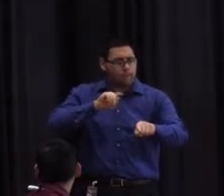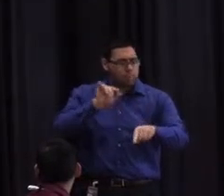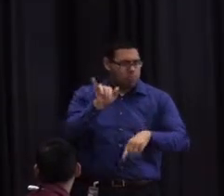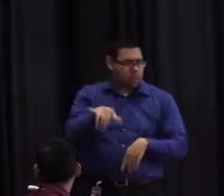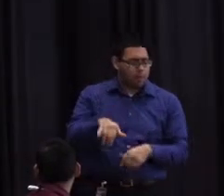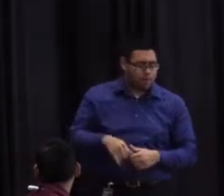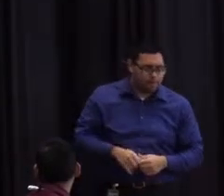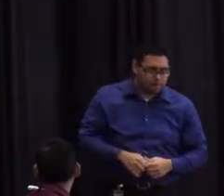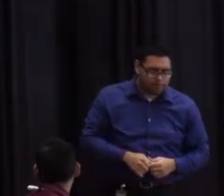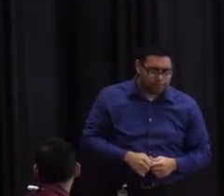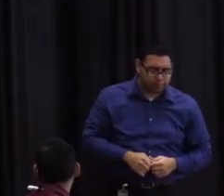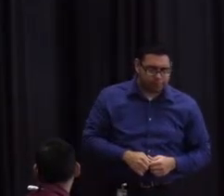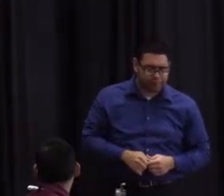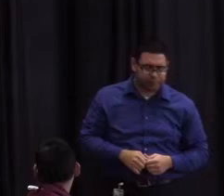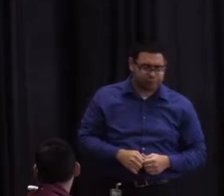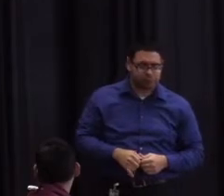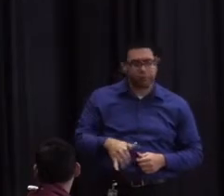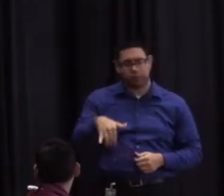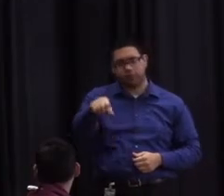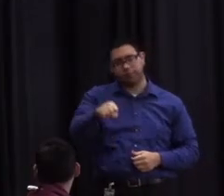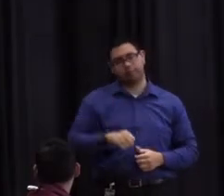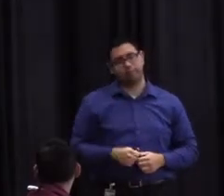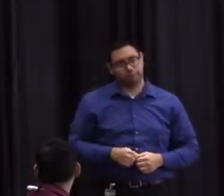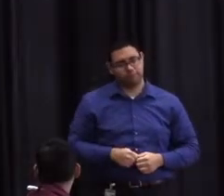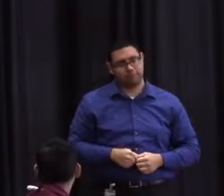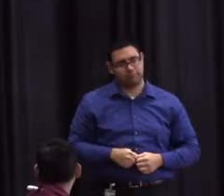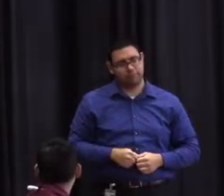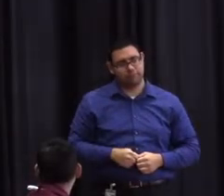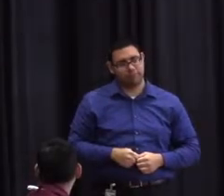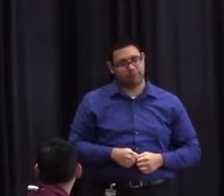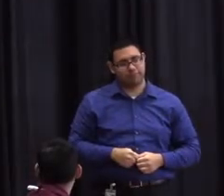that really is yes.